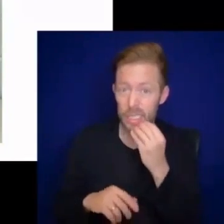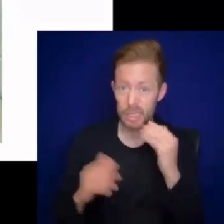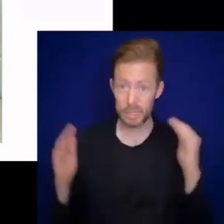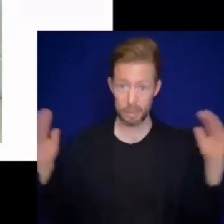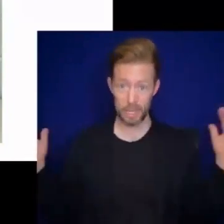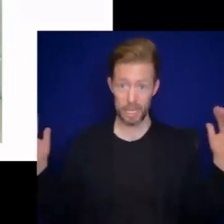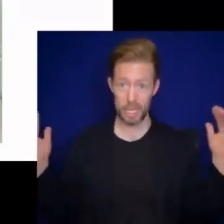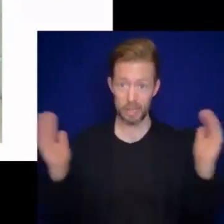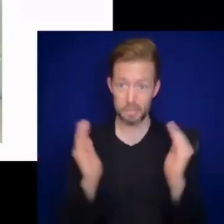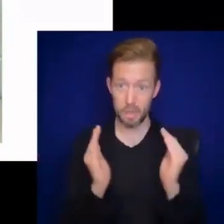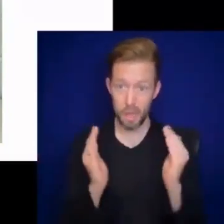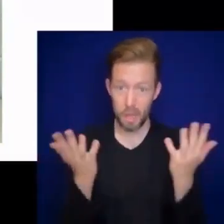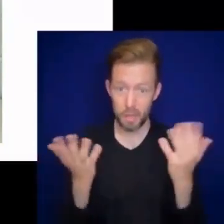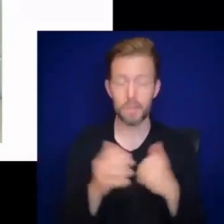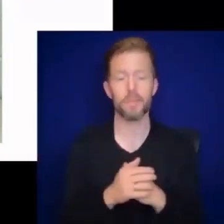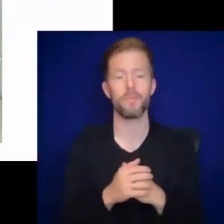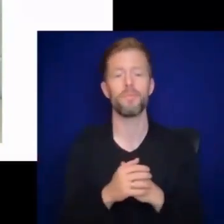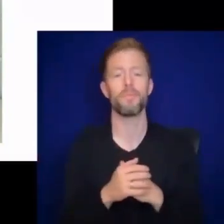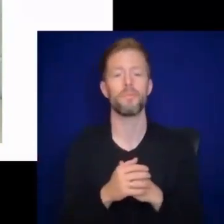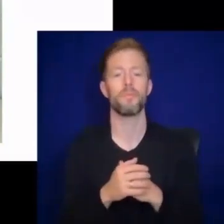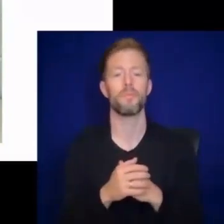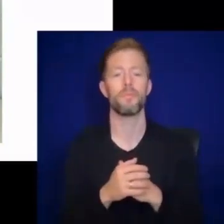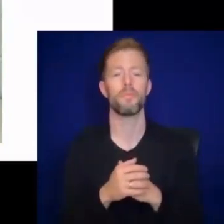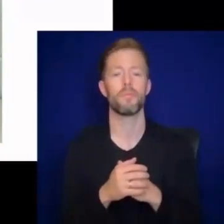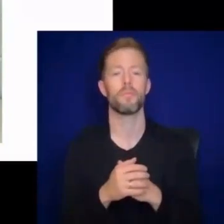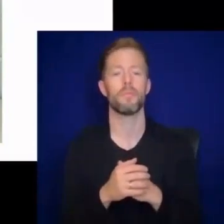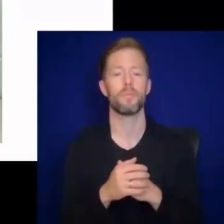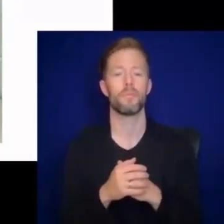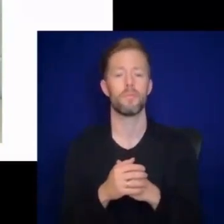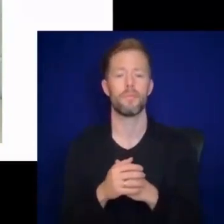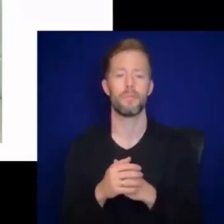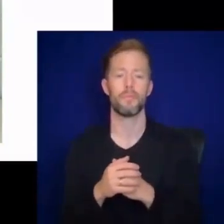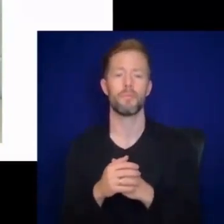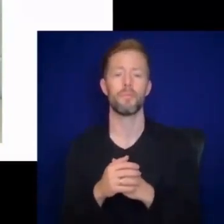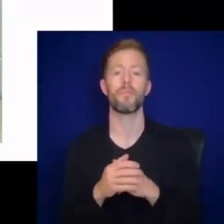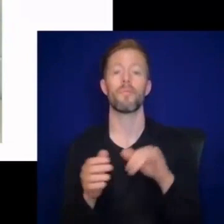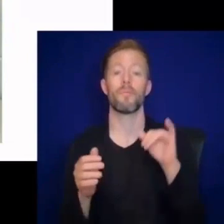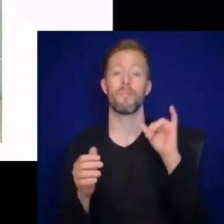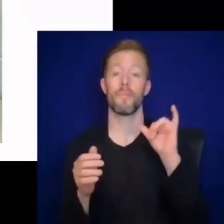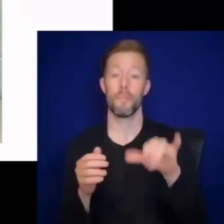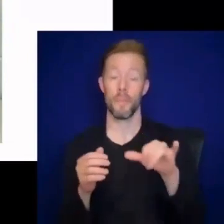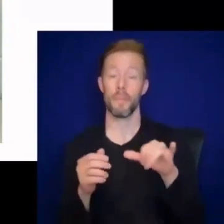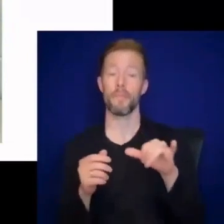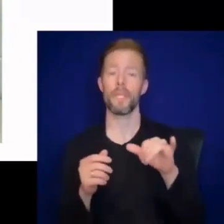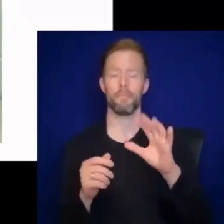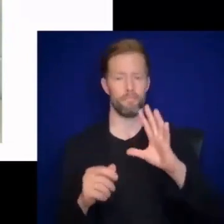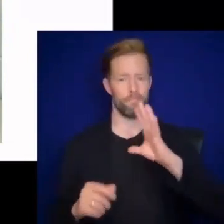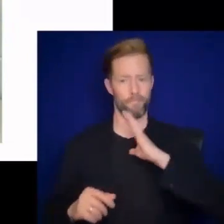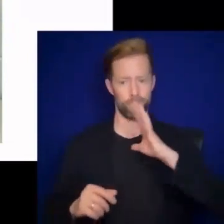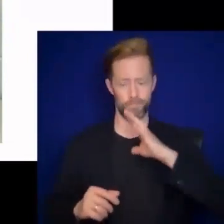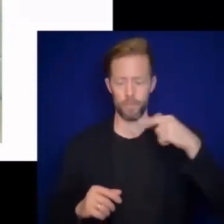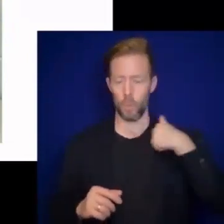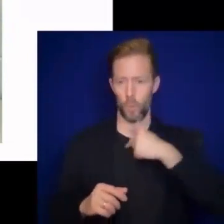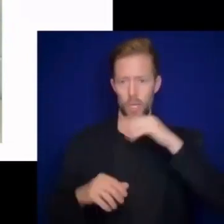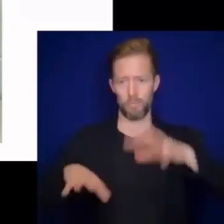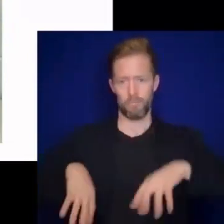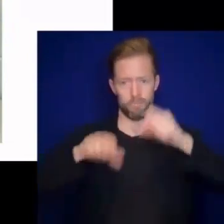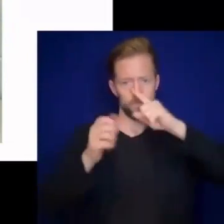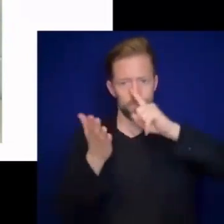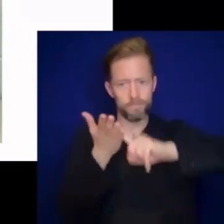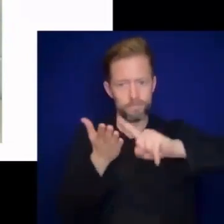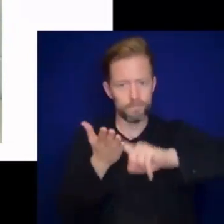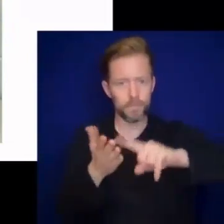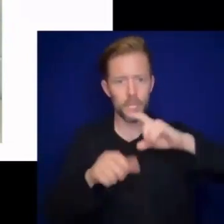big they are? So the decision here was, well, we are going to